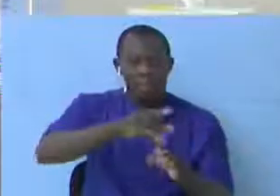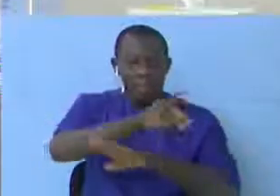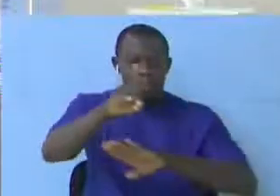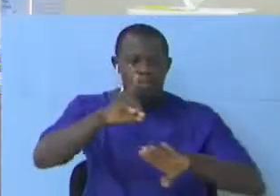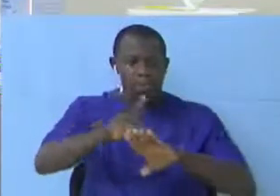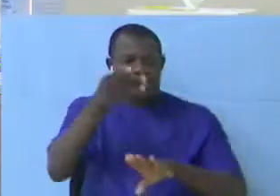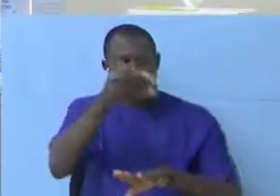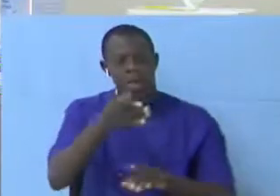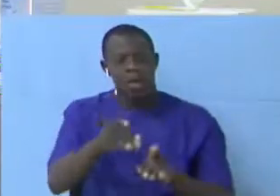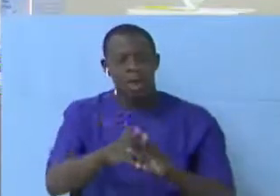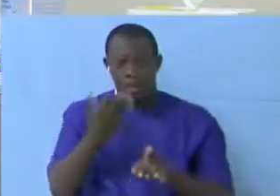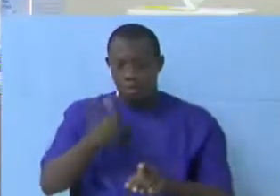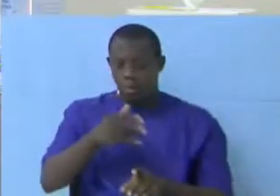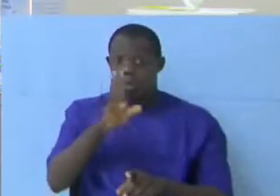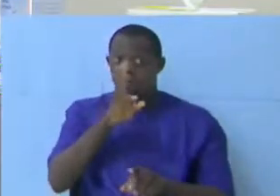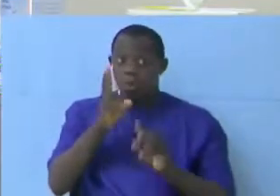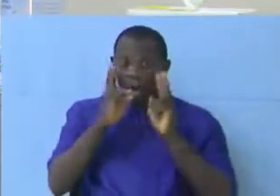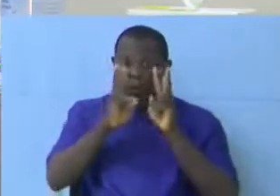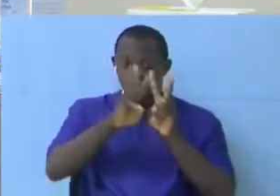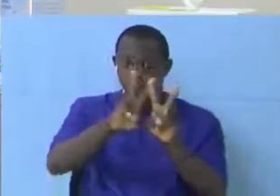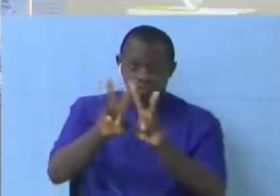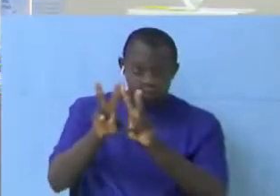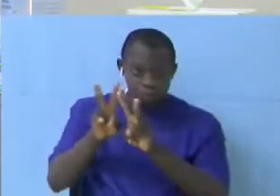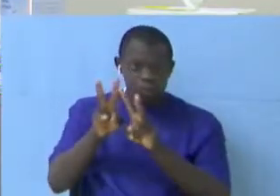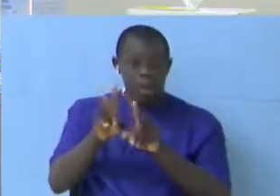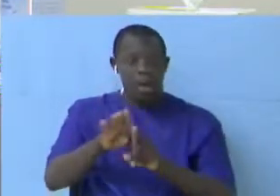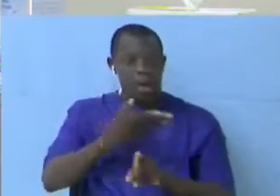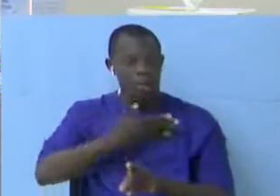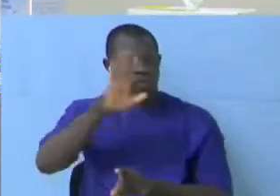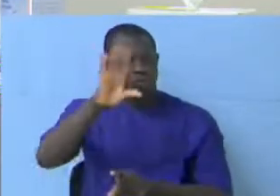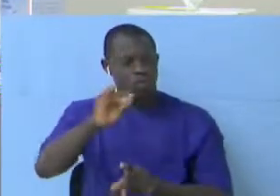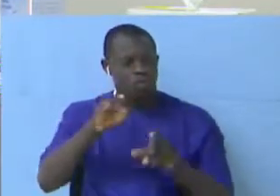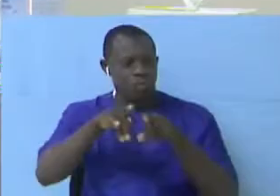the people I saw and have to deal with